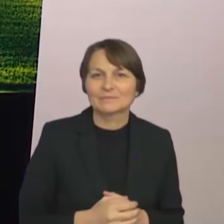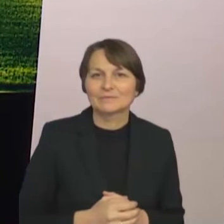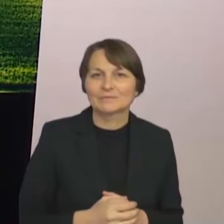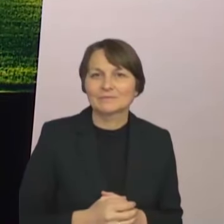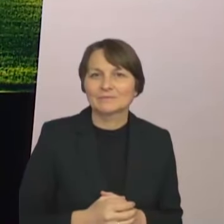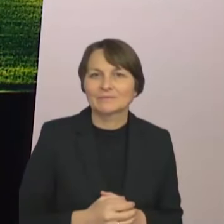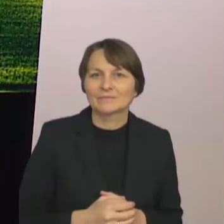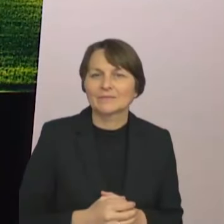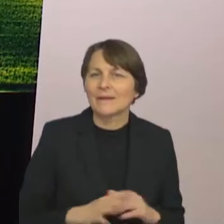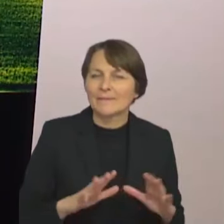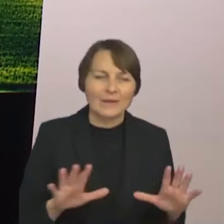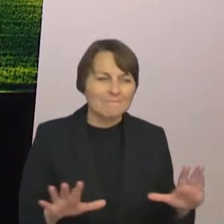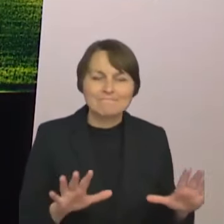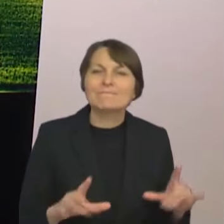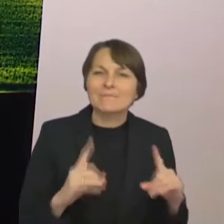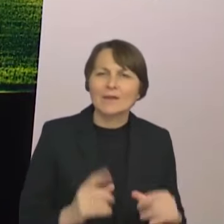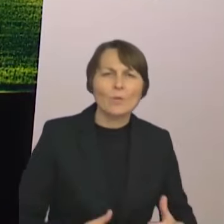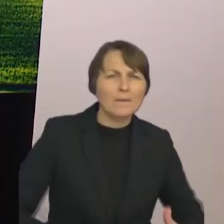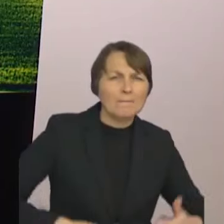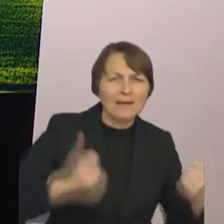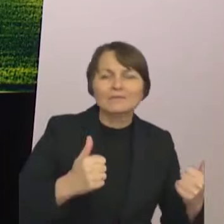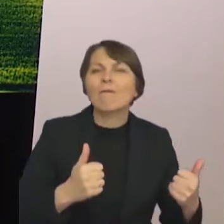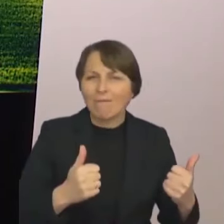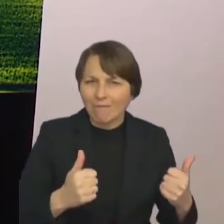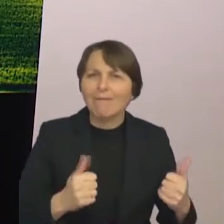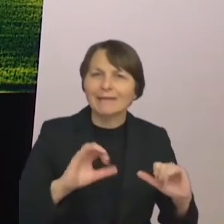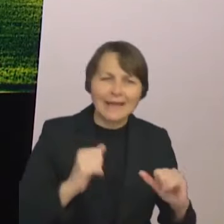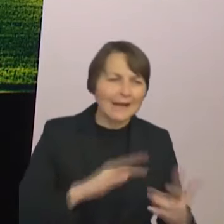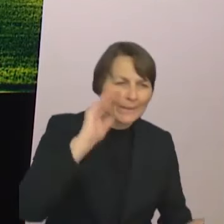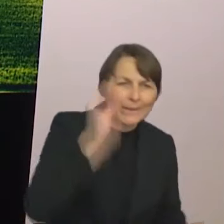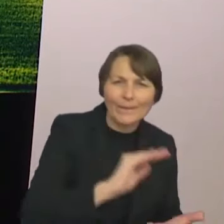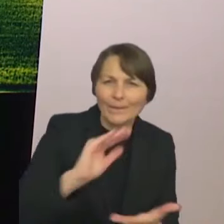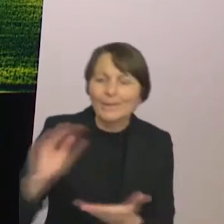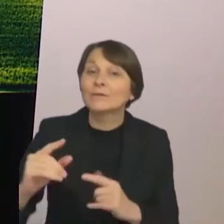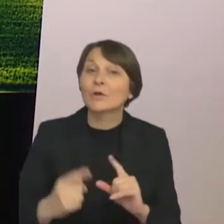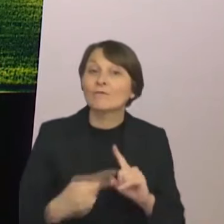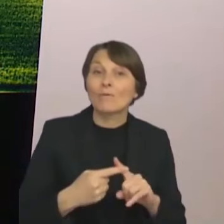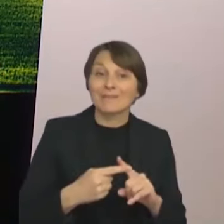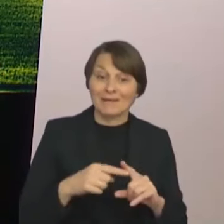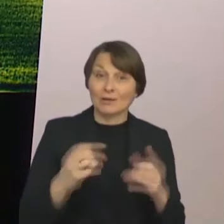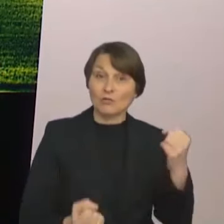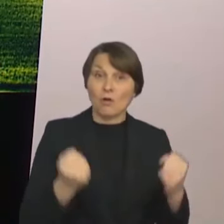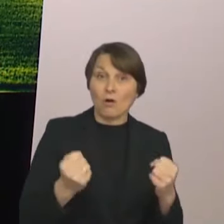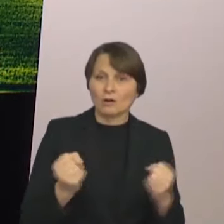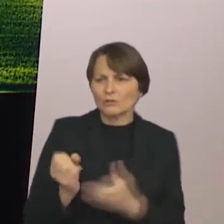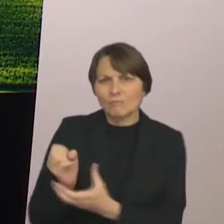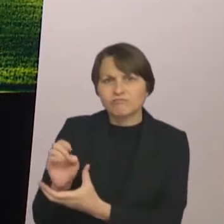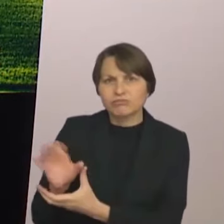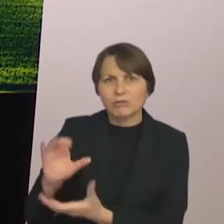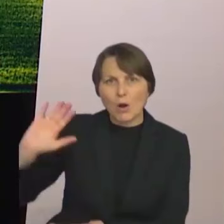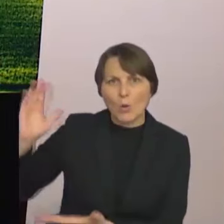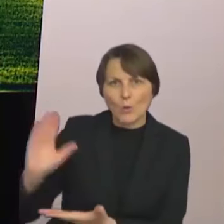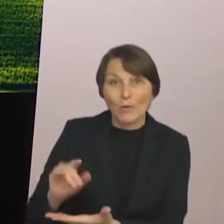of decarbonization can be found, which is obviously emissions during the usage of our cars. We announced this when we